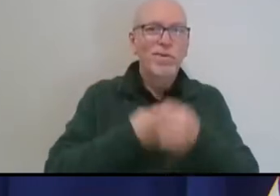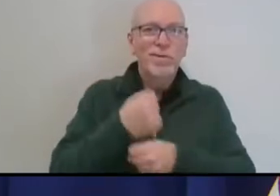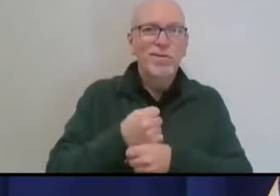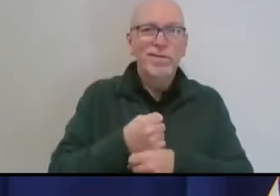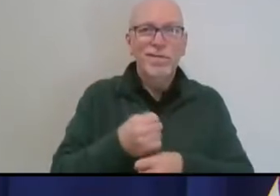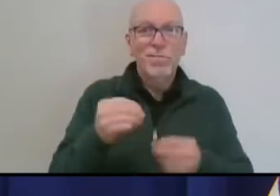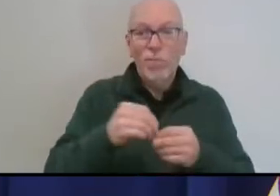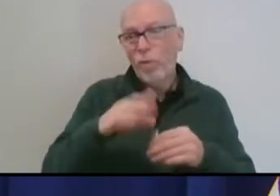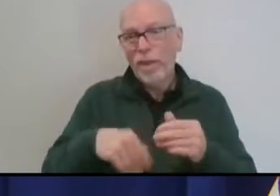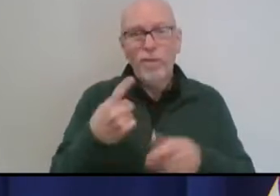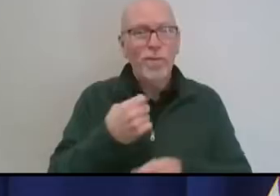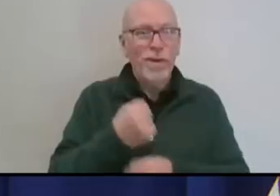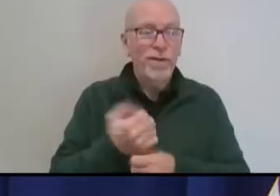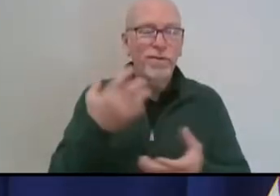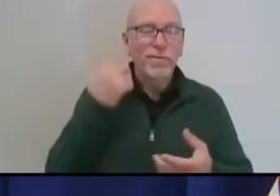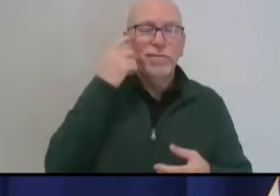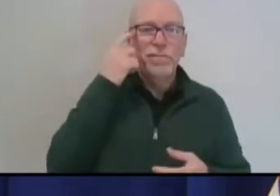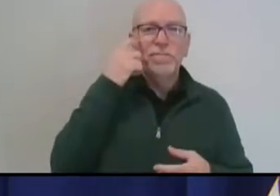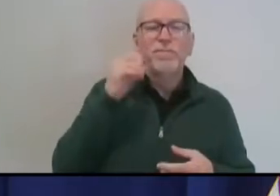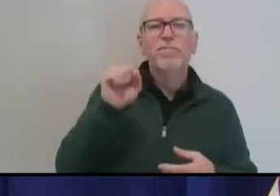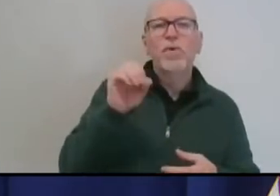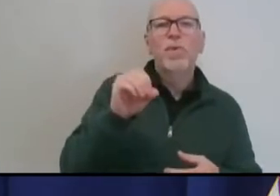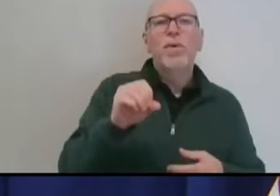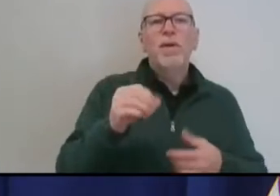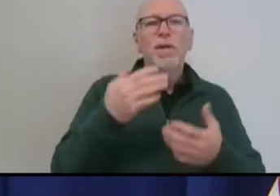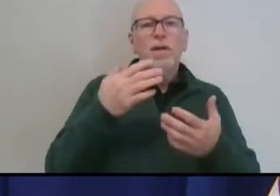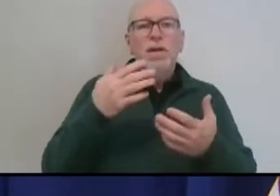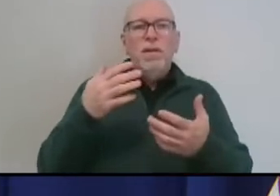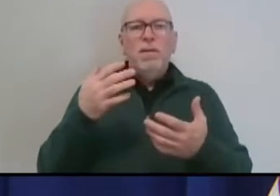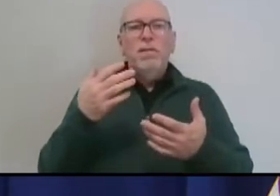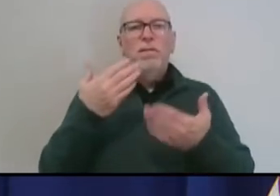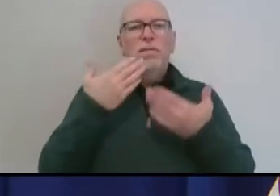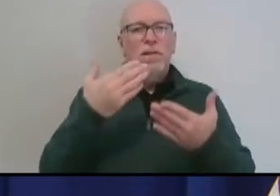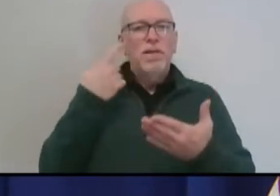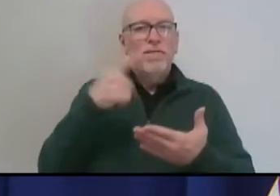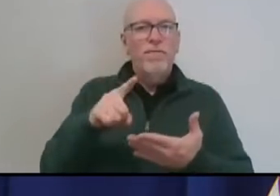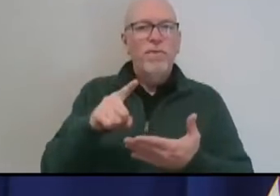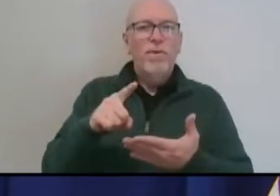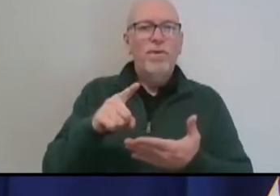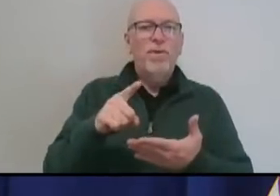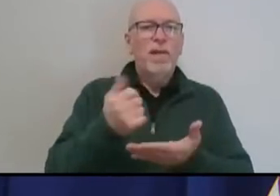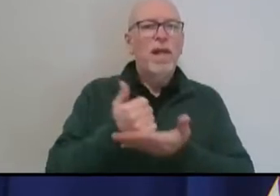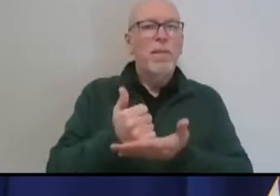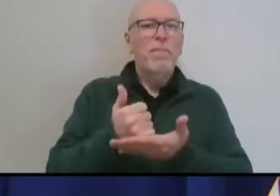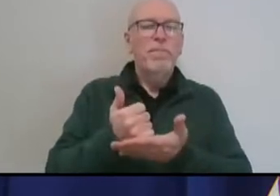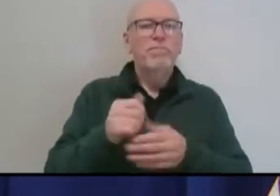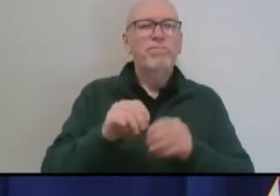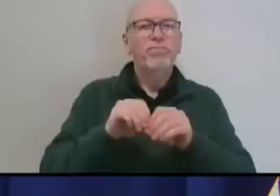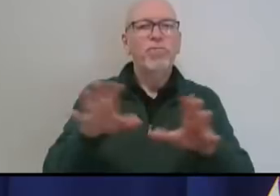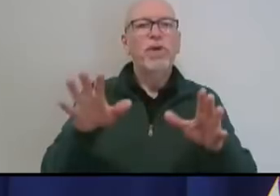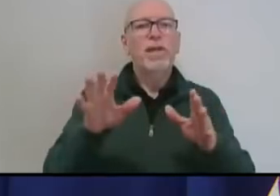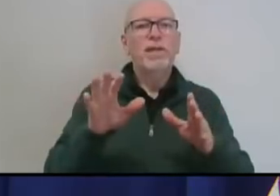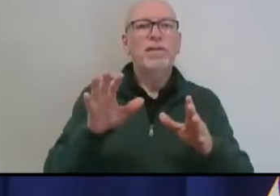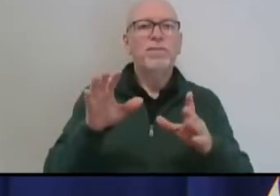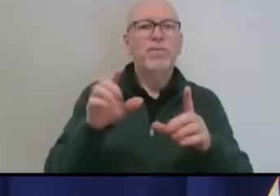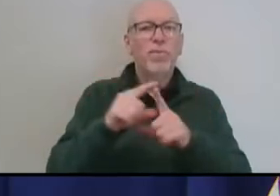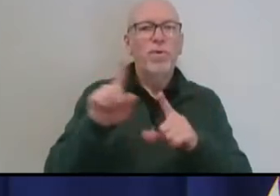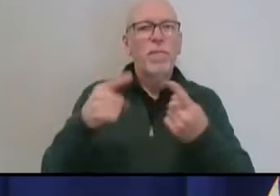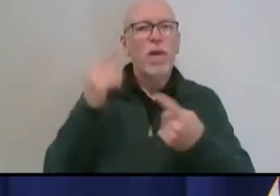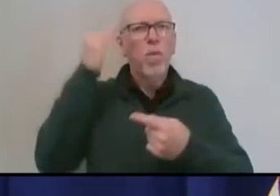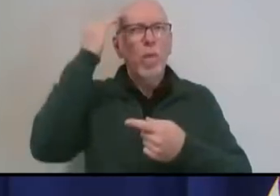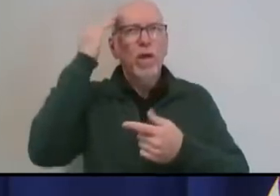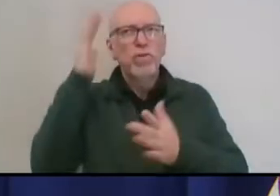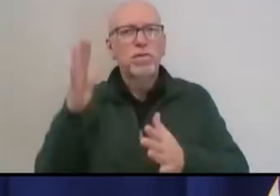than a year. Yes. So thank you for helping spread the word about awareness and the